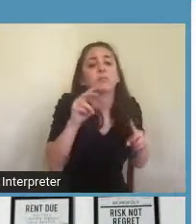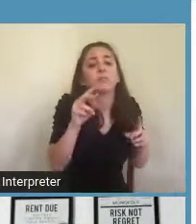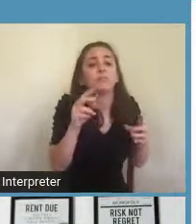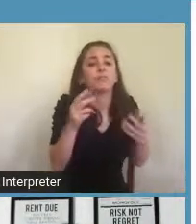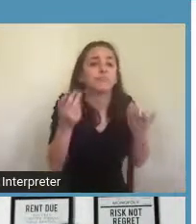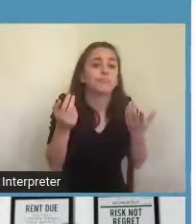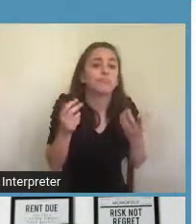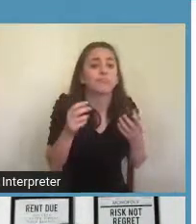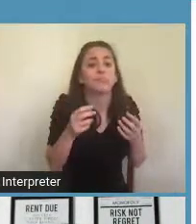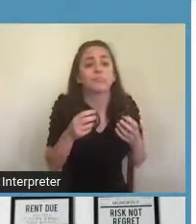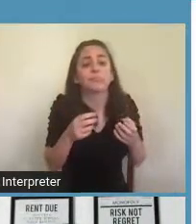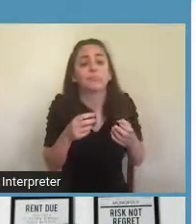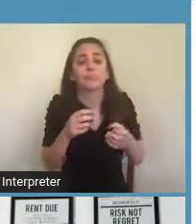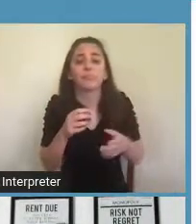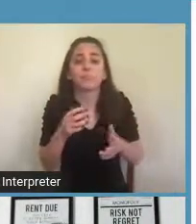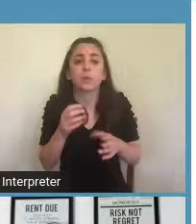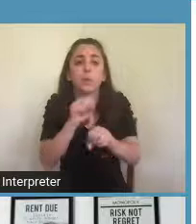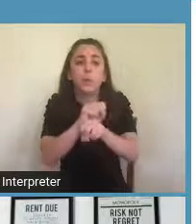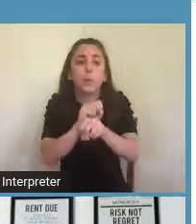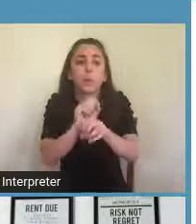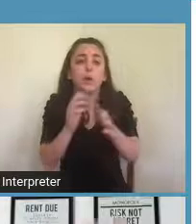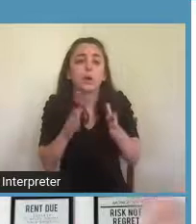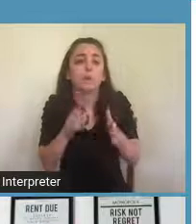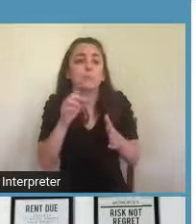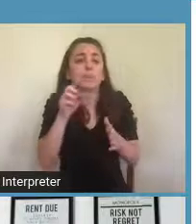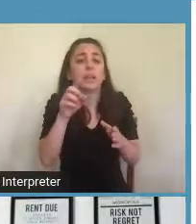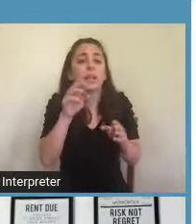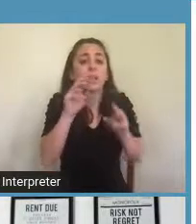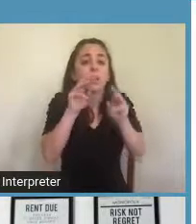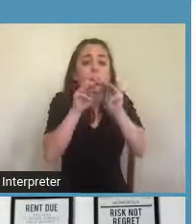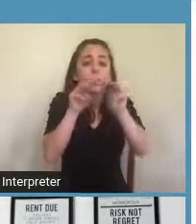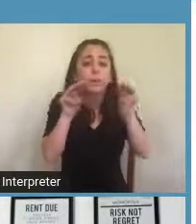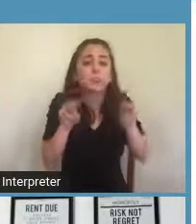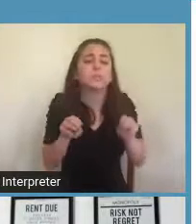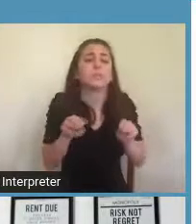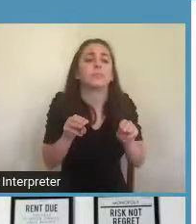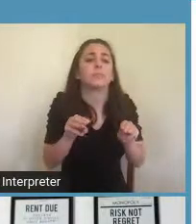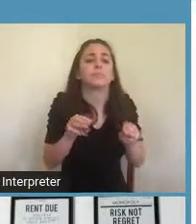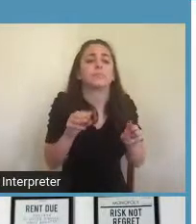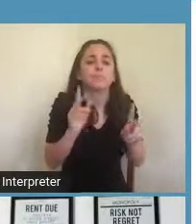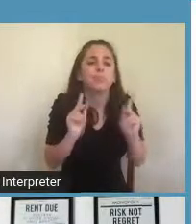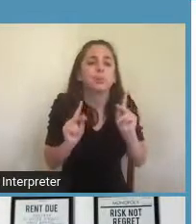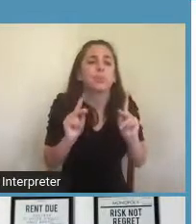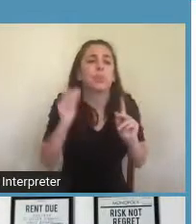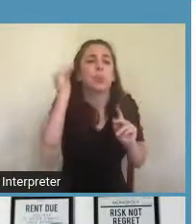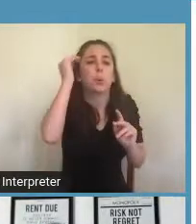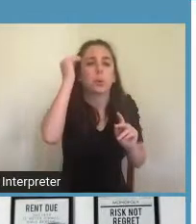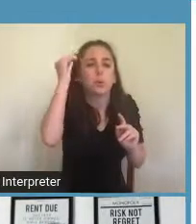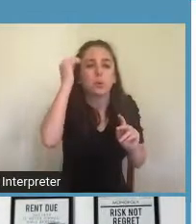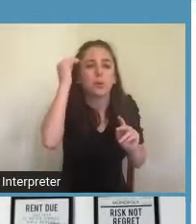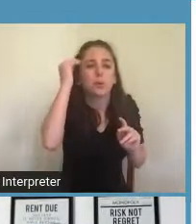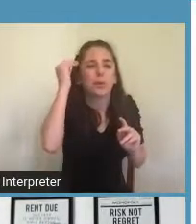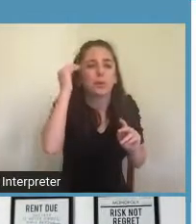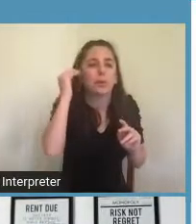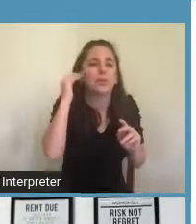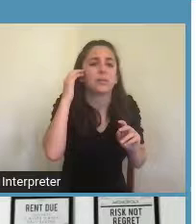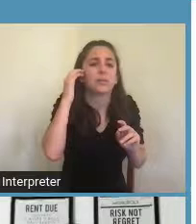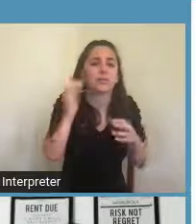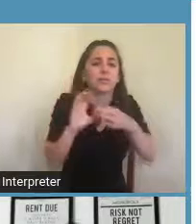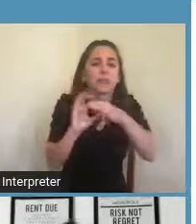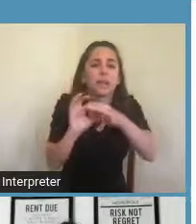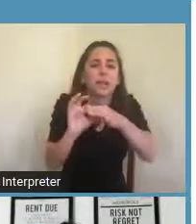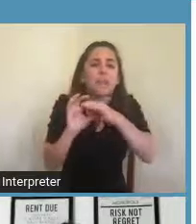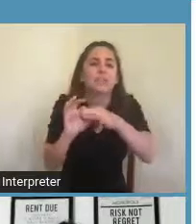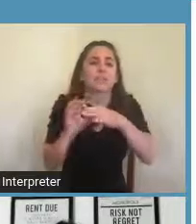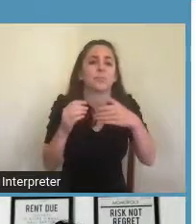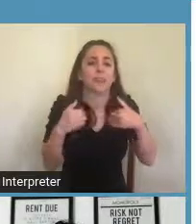and employees in the actual museum, to folks that you know really care about this, that you're close to, that can